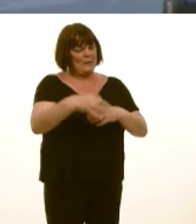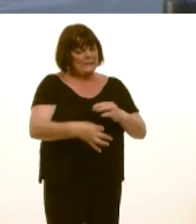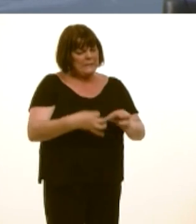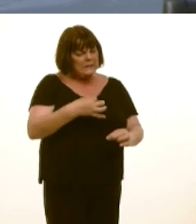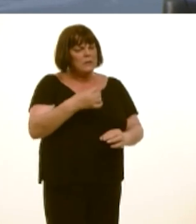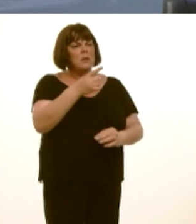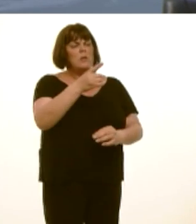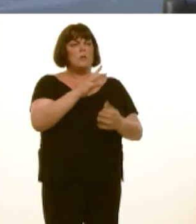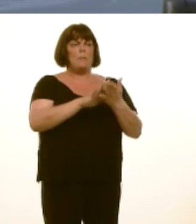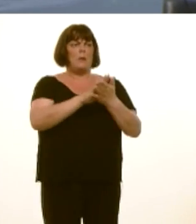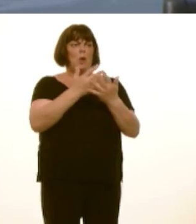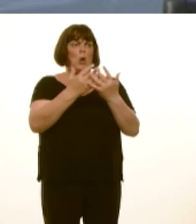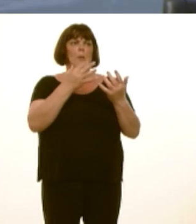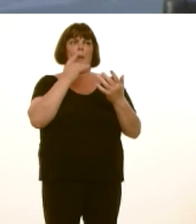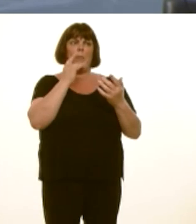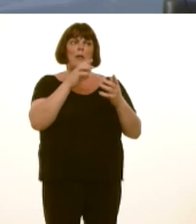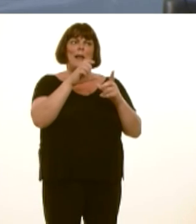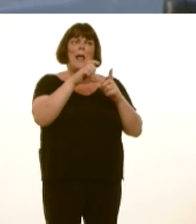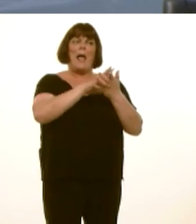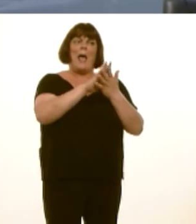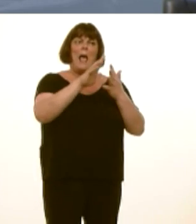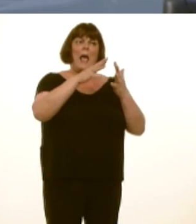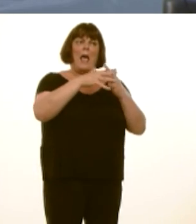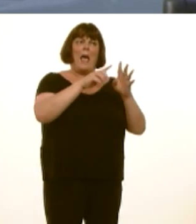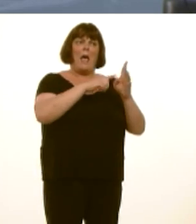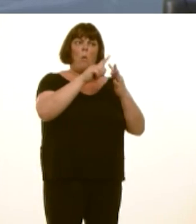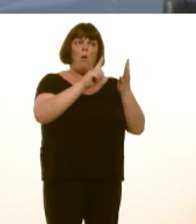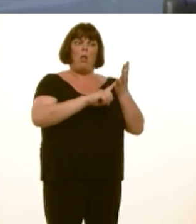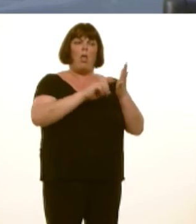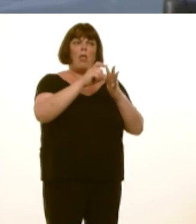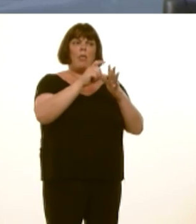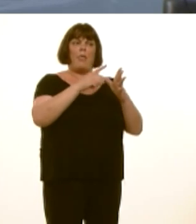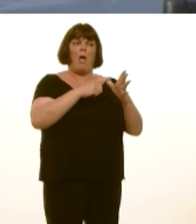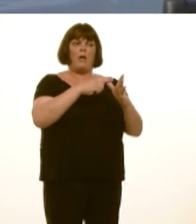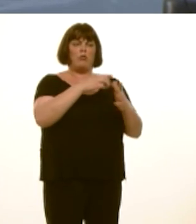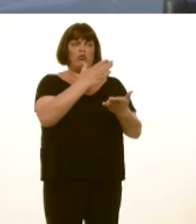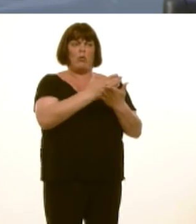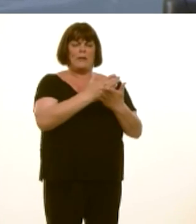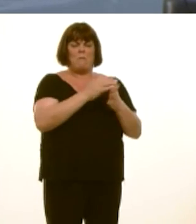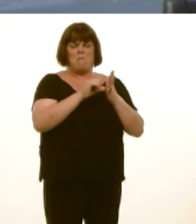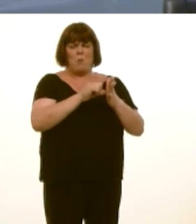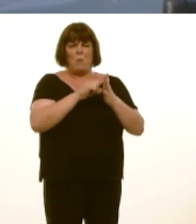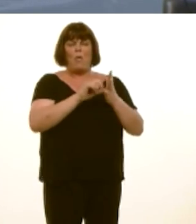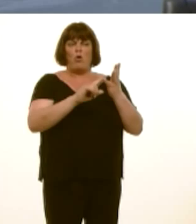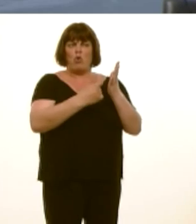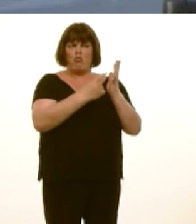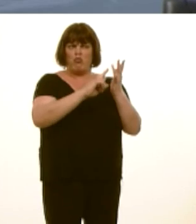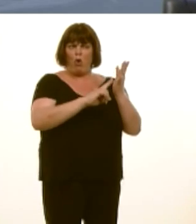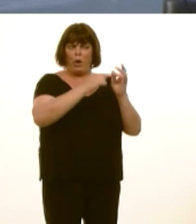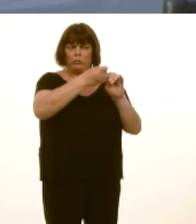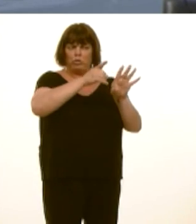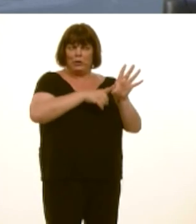people within the Halvar Trust who are struggling to get urology services at a community